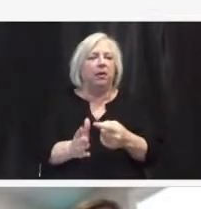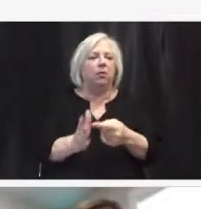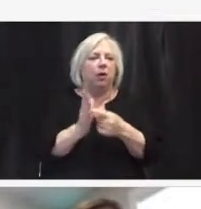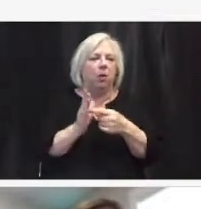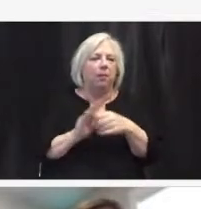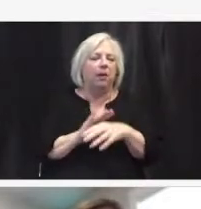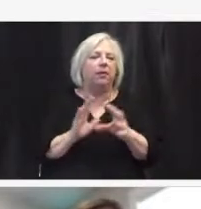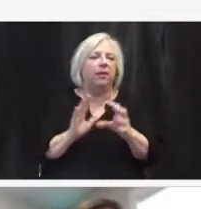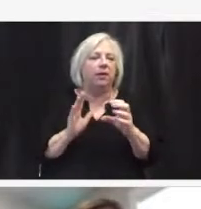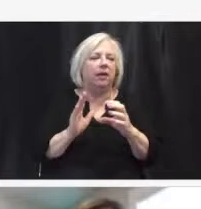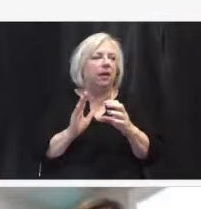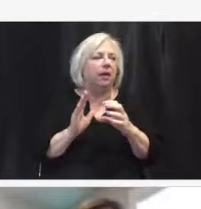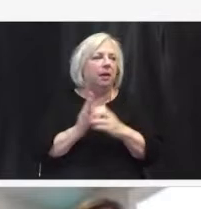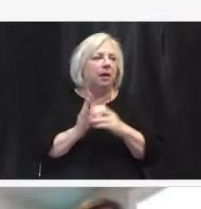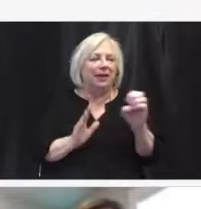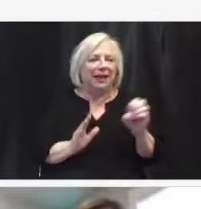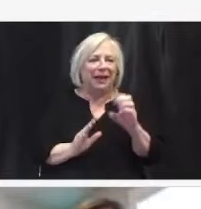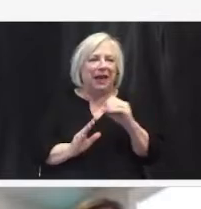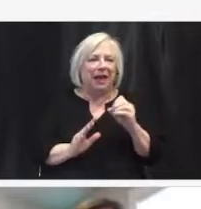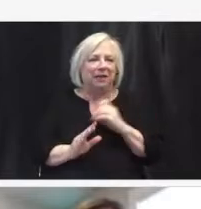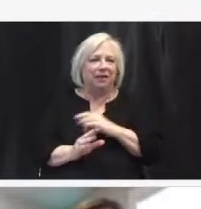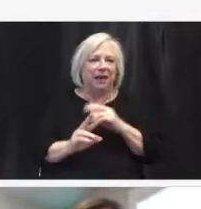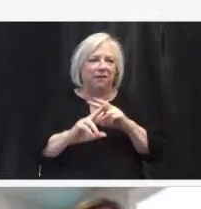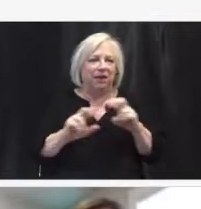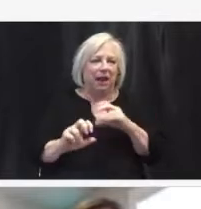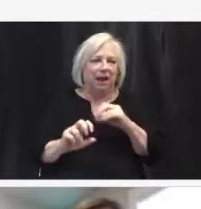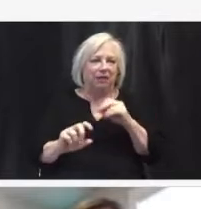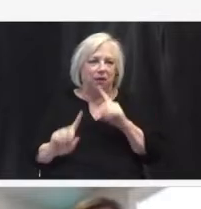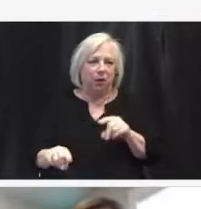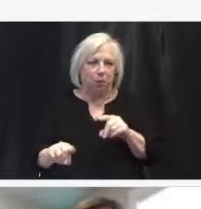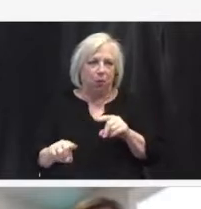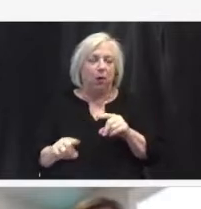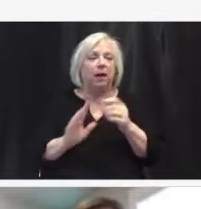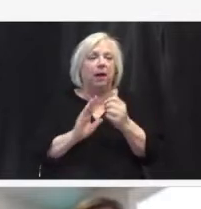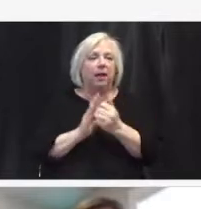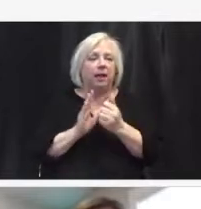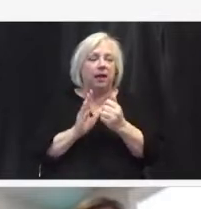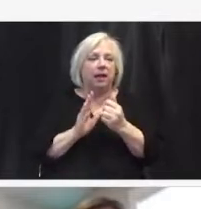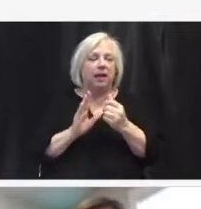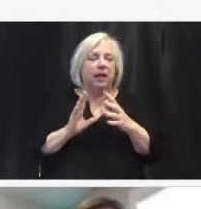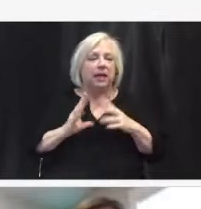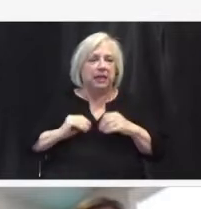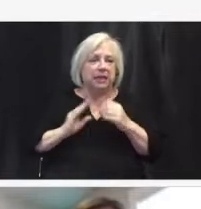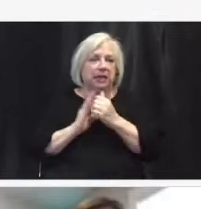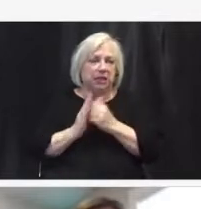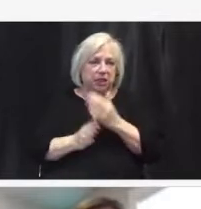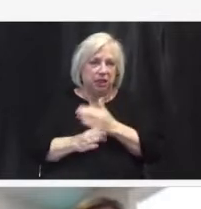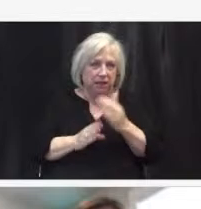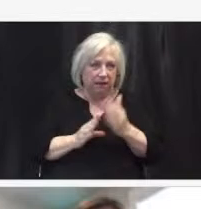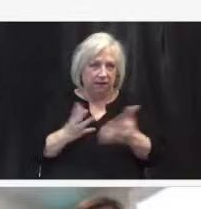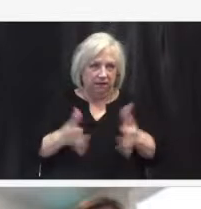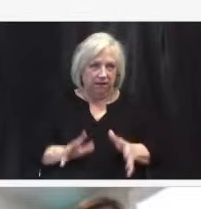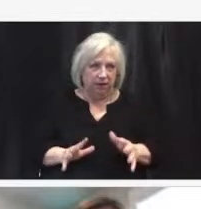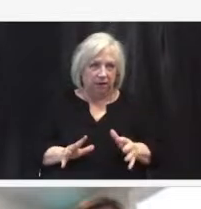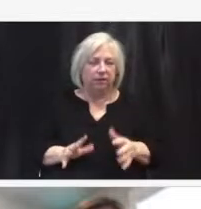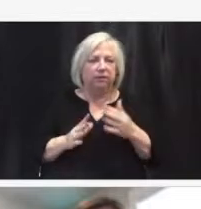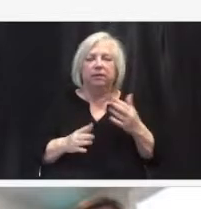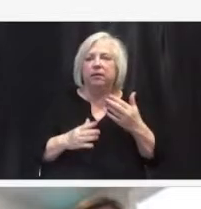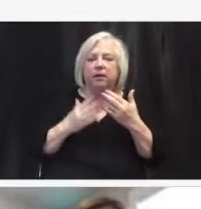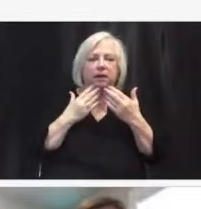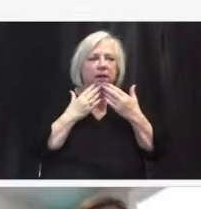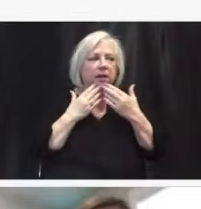agenda staff report. That concludes the consent agenda. Thank you, Monty. If there are not any comments from the